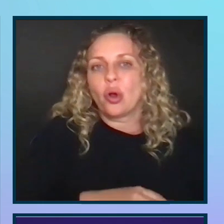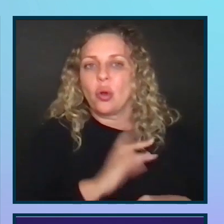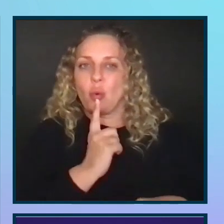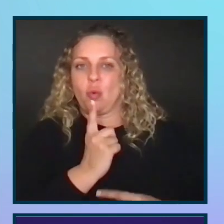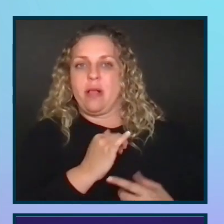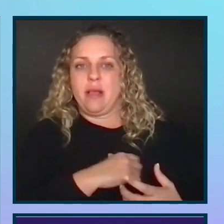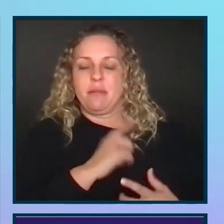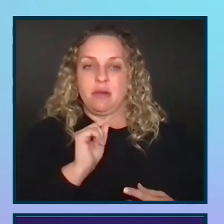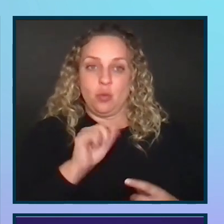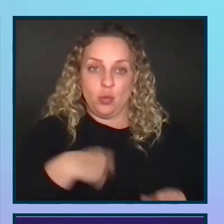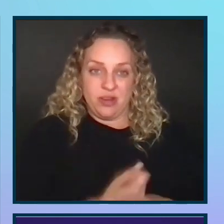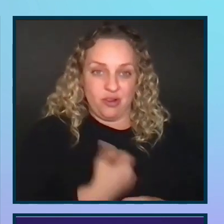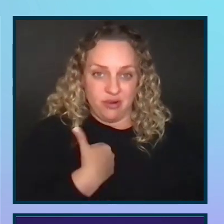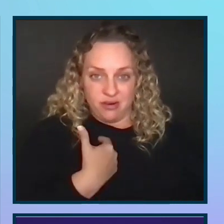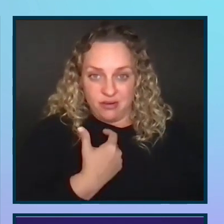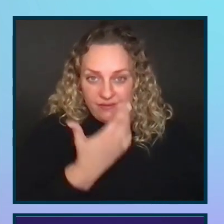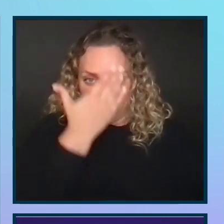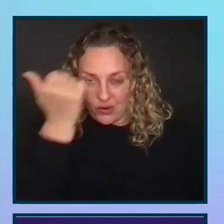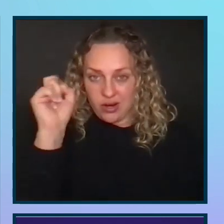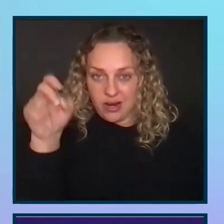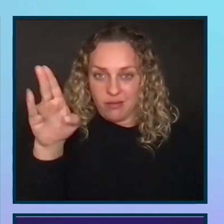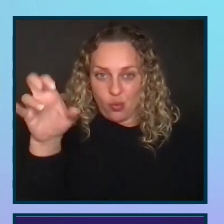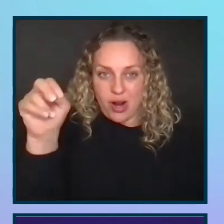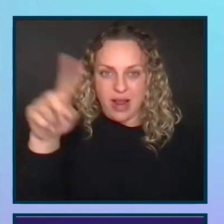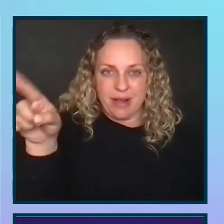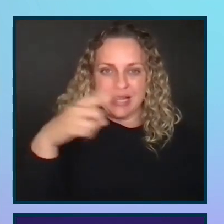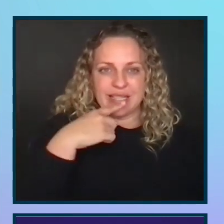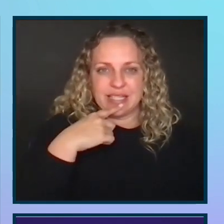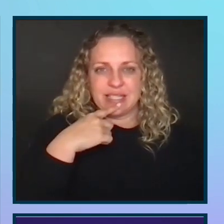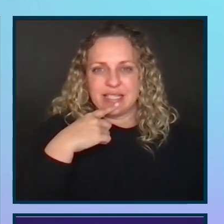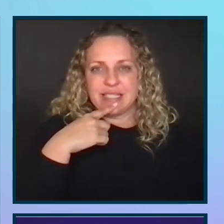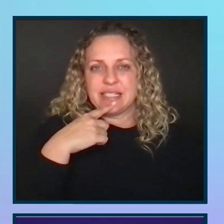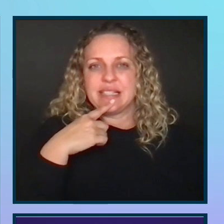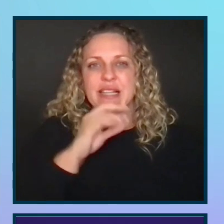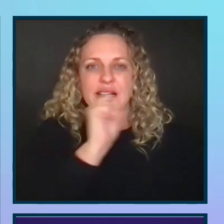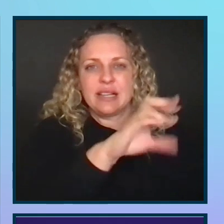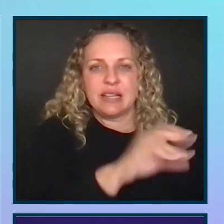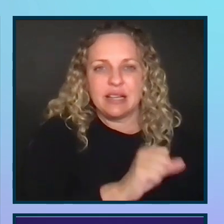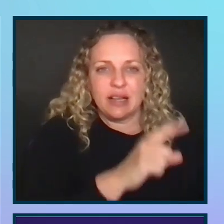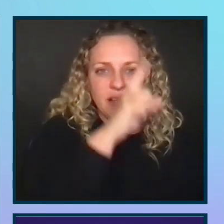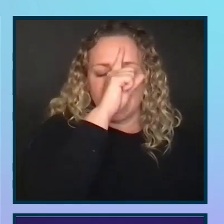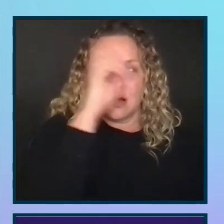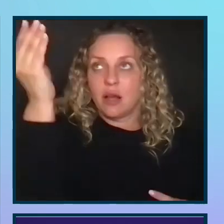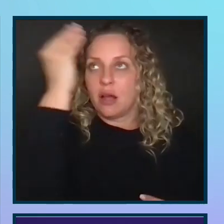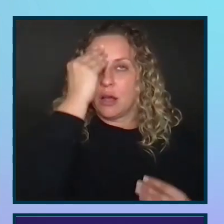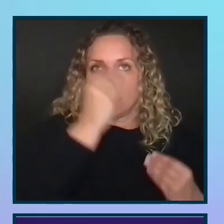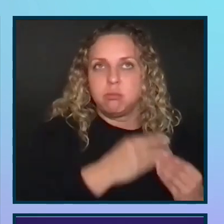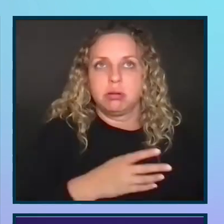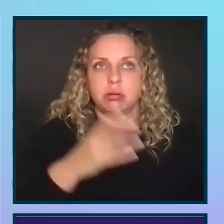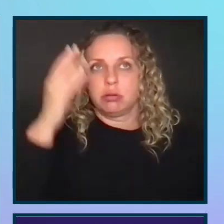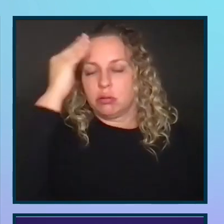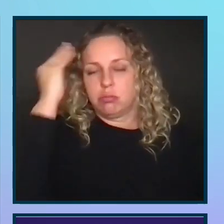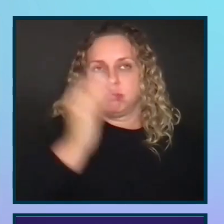one that has been the same for 20 years. I asked Brian, but as he said the numbers, they immediately disappeared from my mind. He ended up having to type it